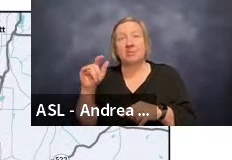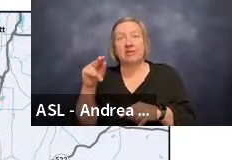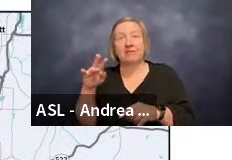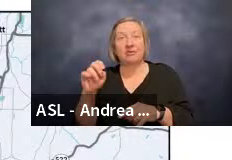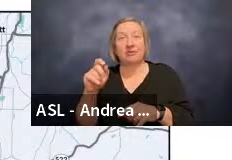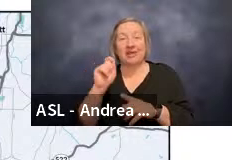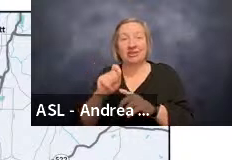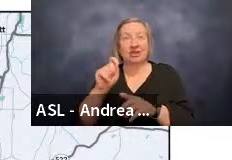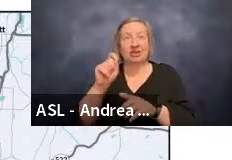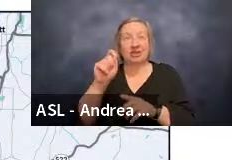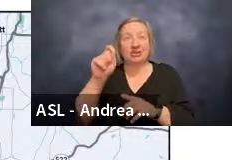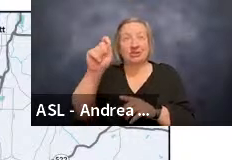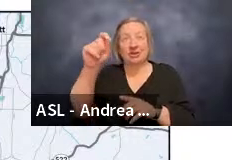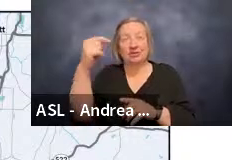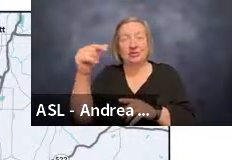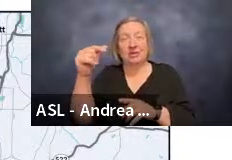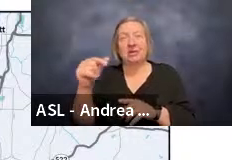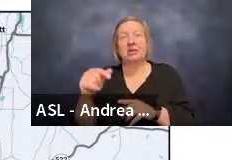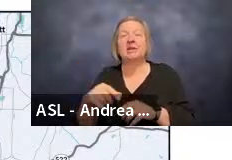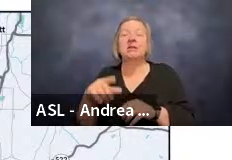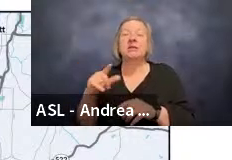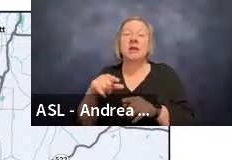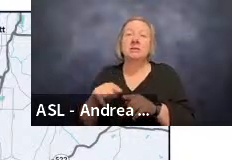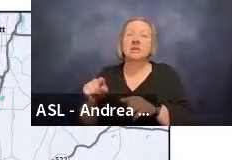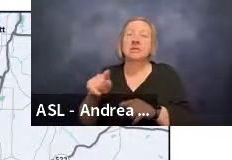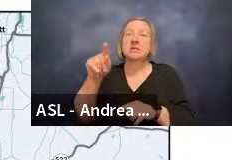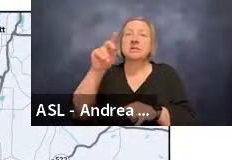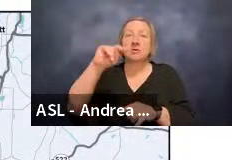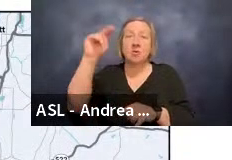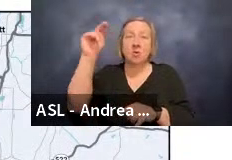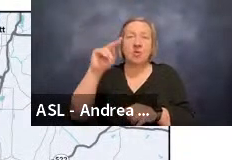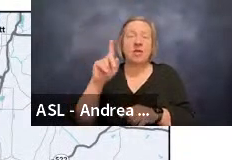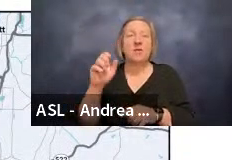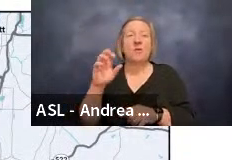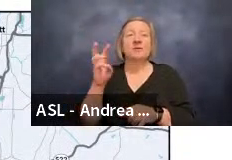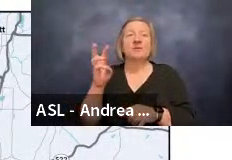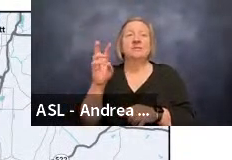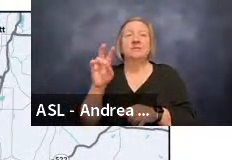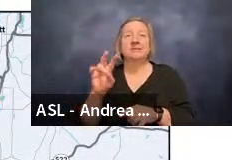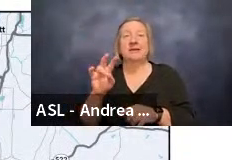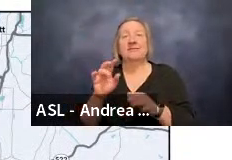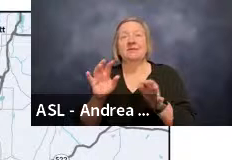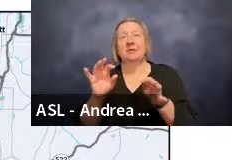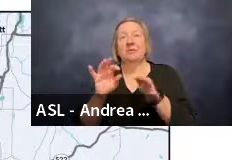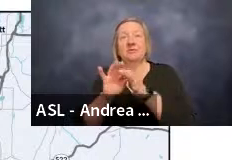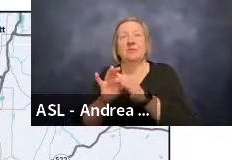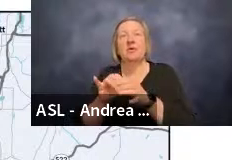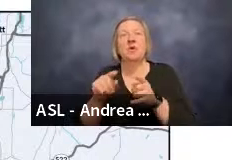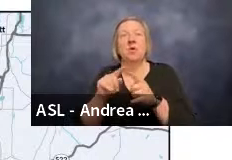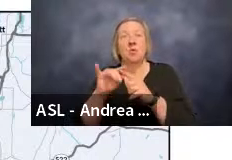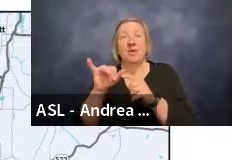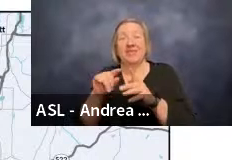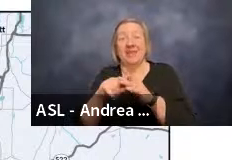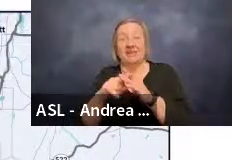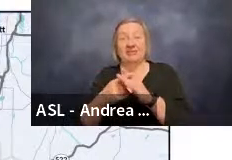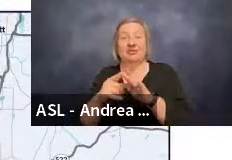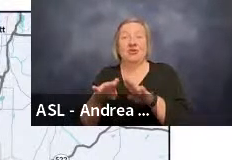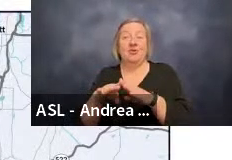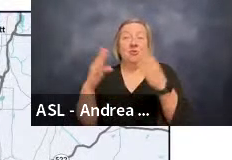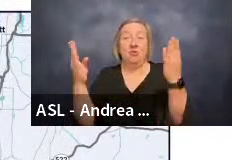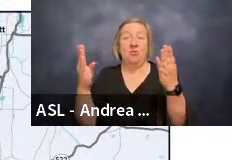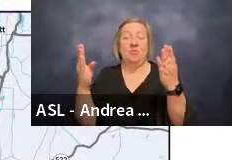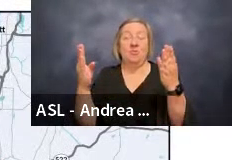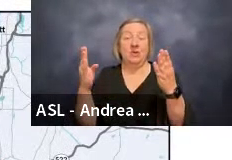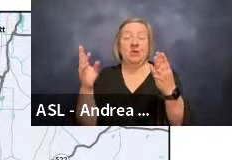between the operating piece to the north and the 167 piece. So when this goes live, it's